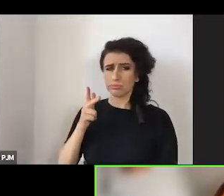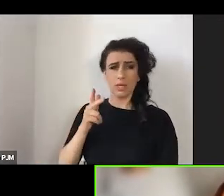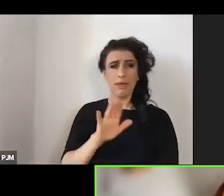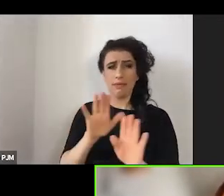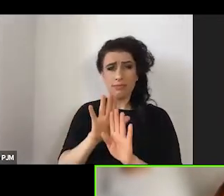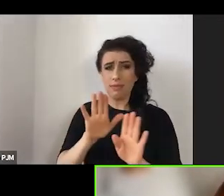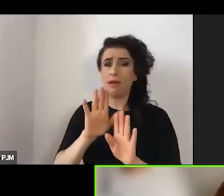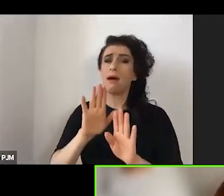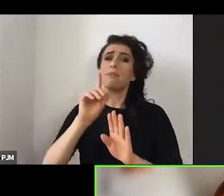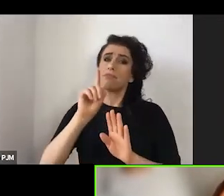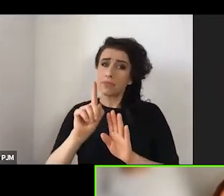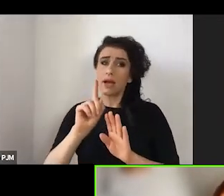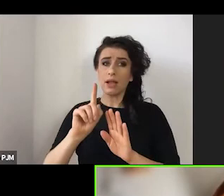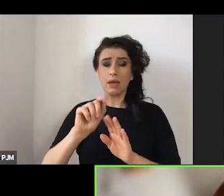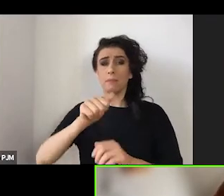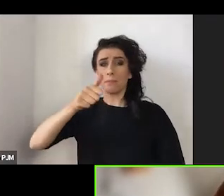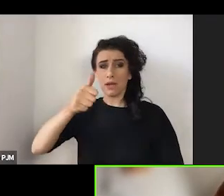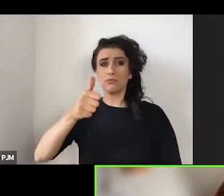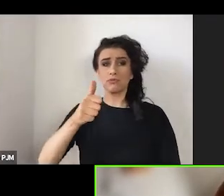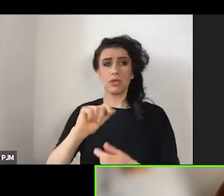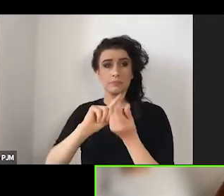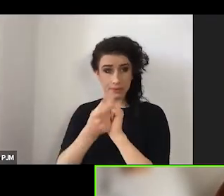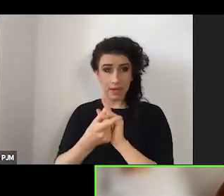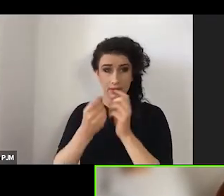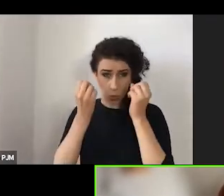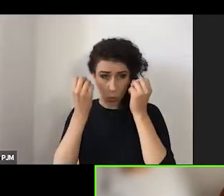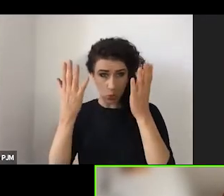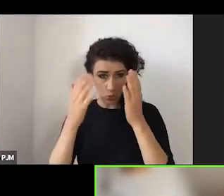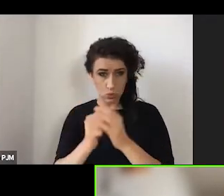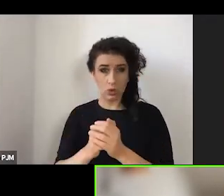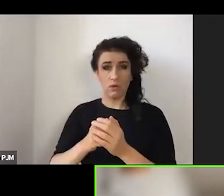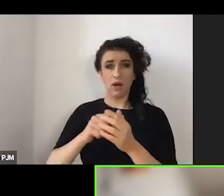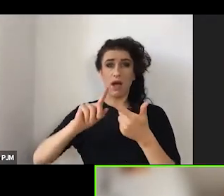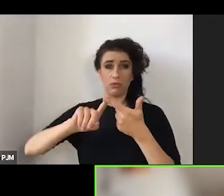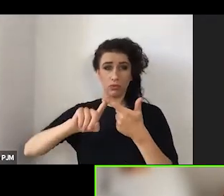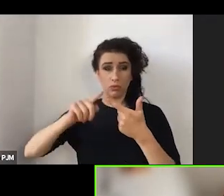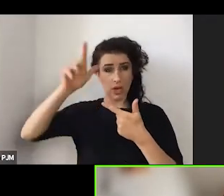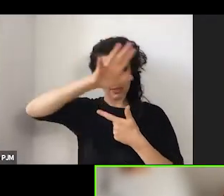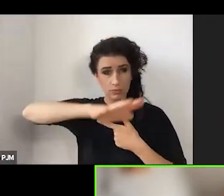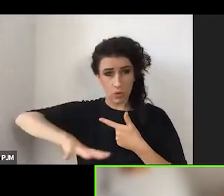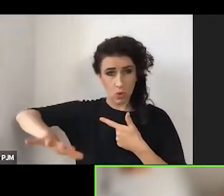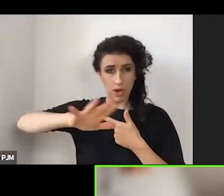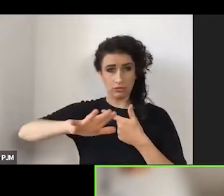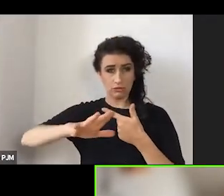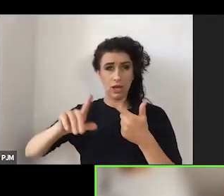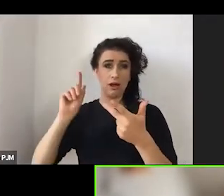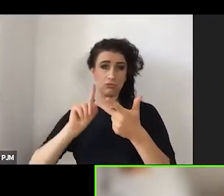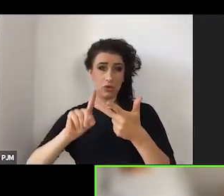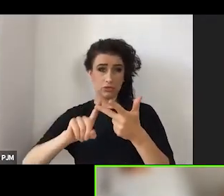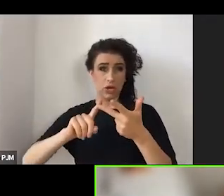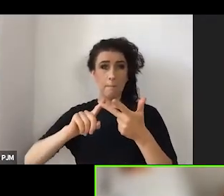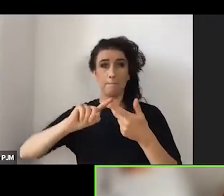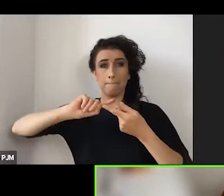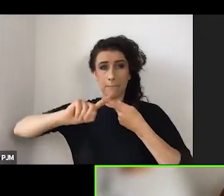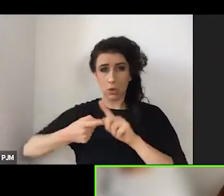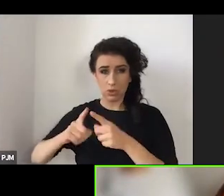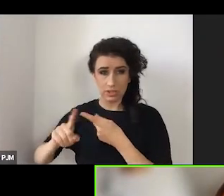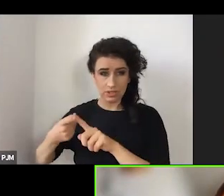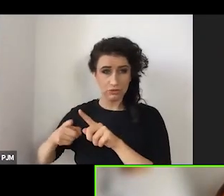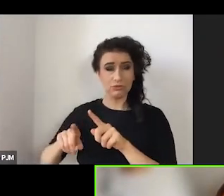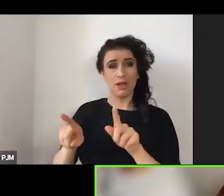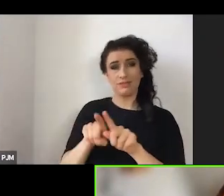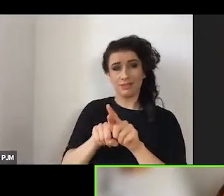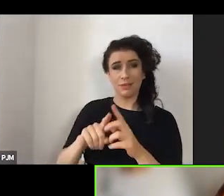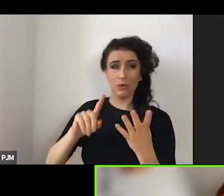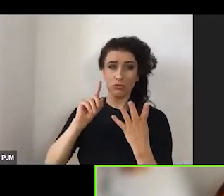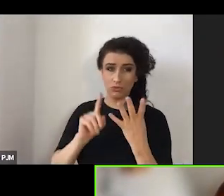change, economical change, and political change. So we measure our activities and our impact on these 4 levels. What we do